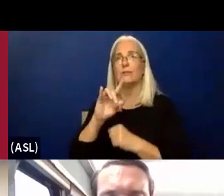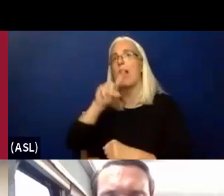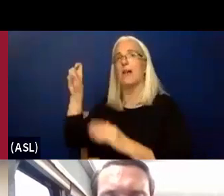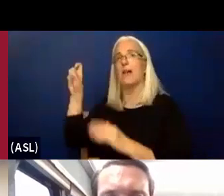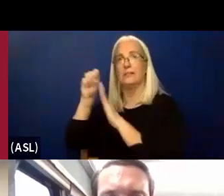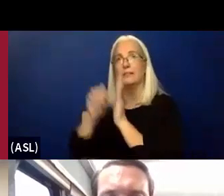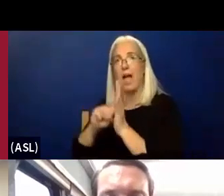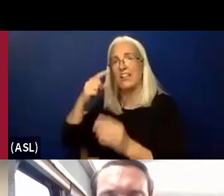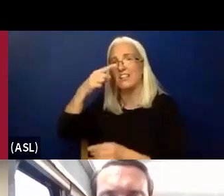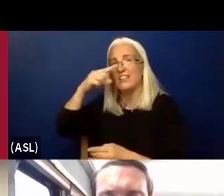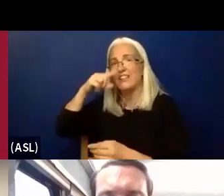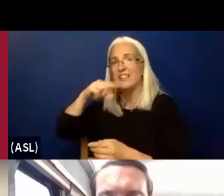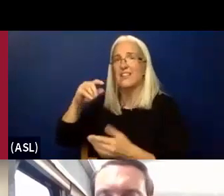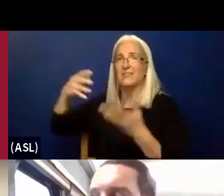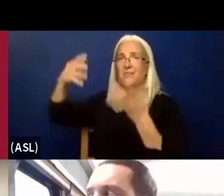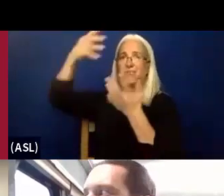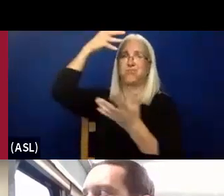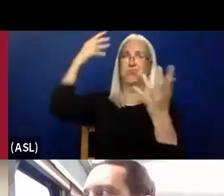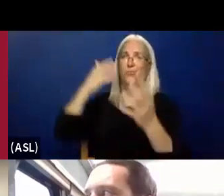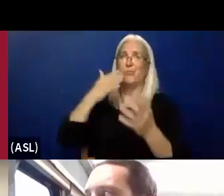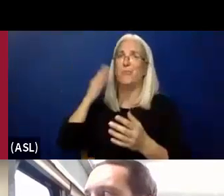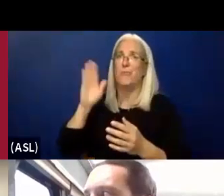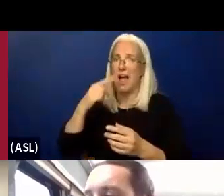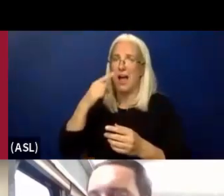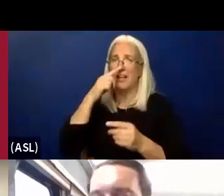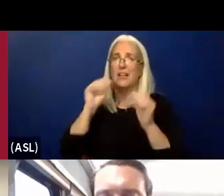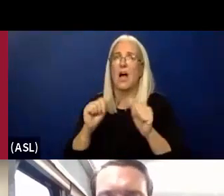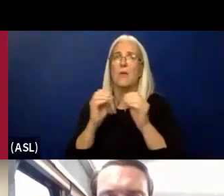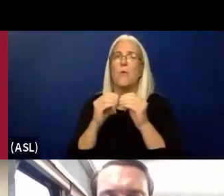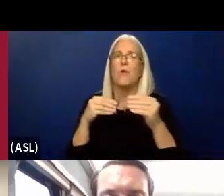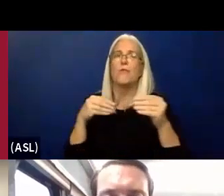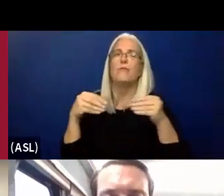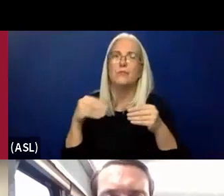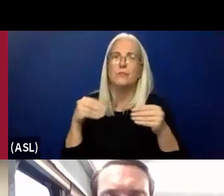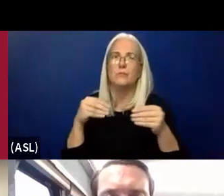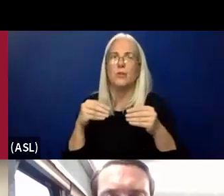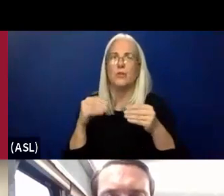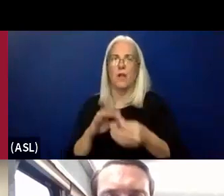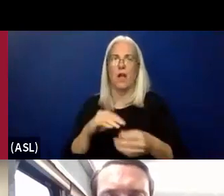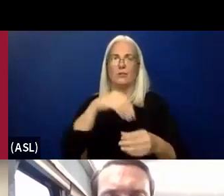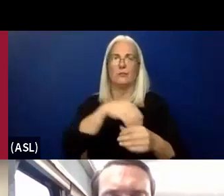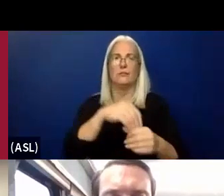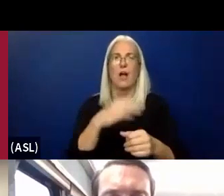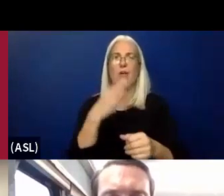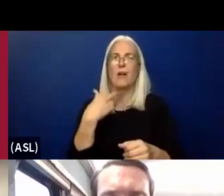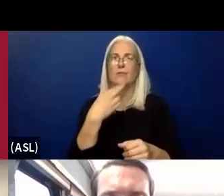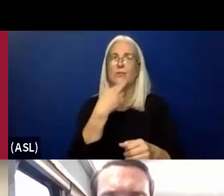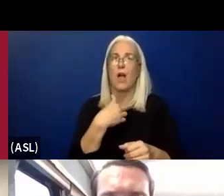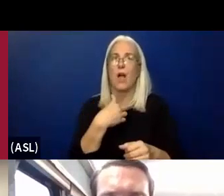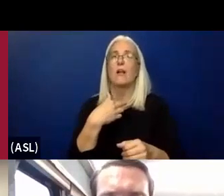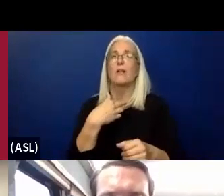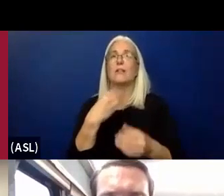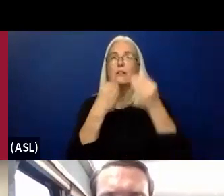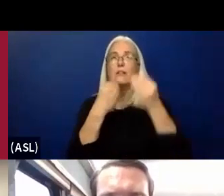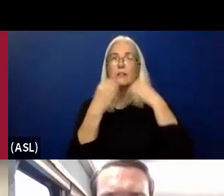a leniency for indoor dining because of air quality. And I think that was